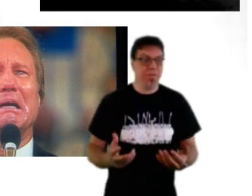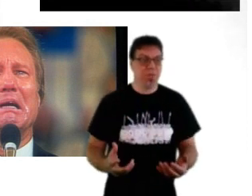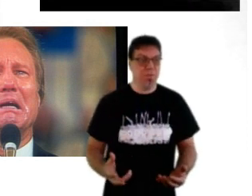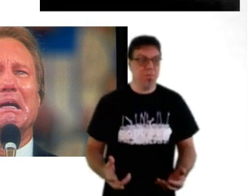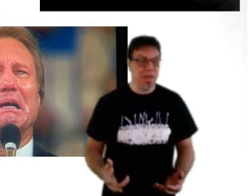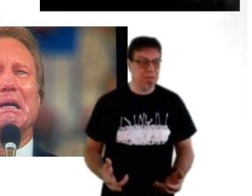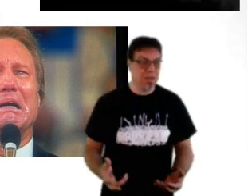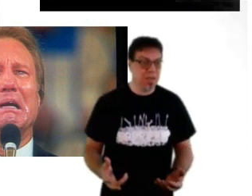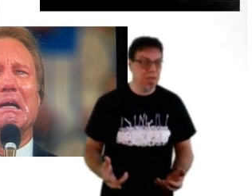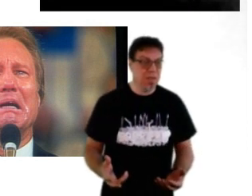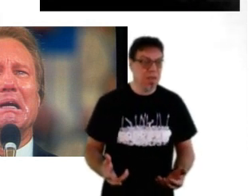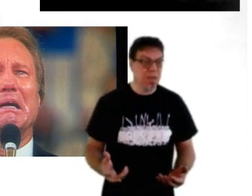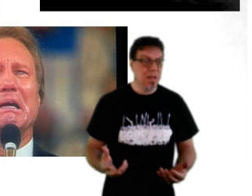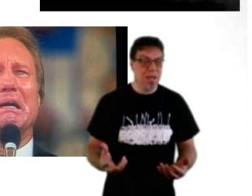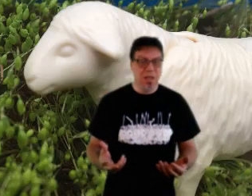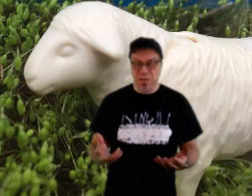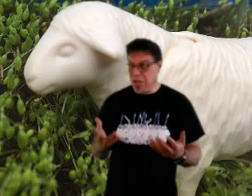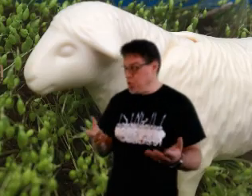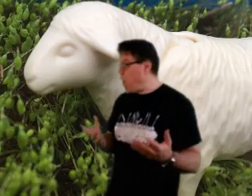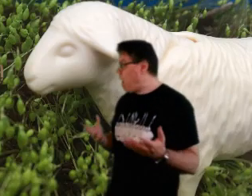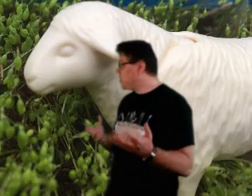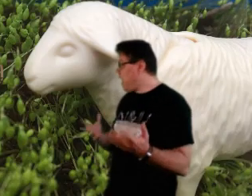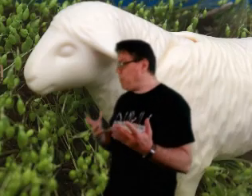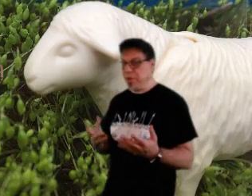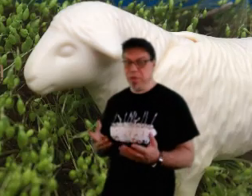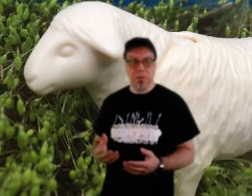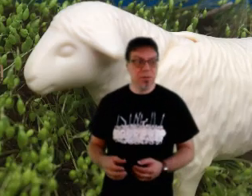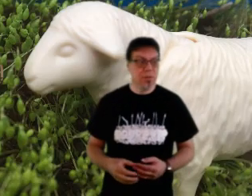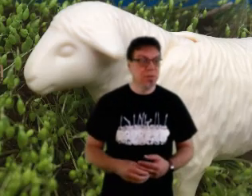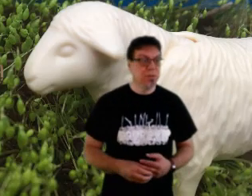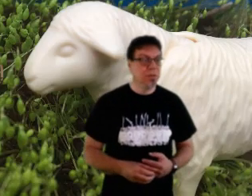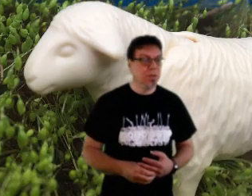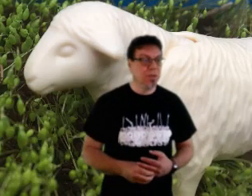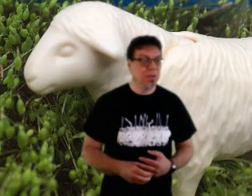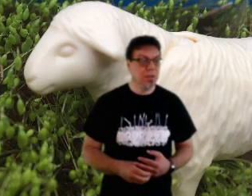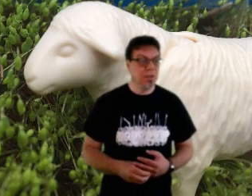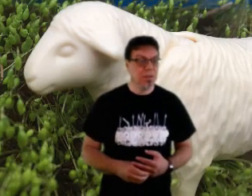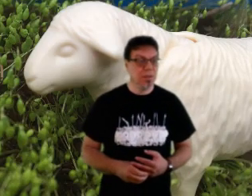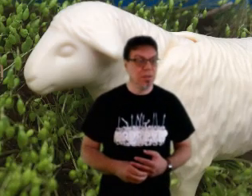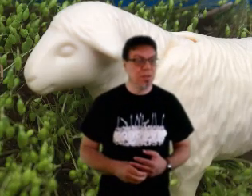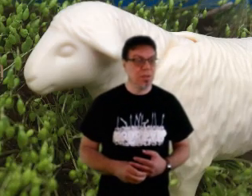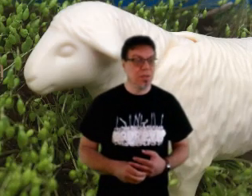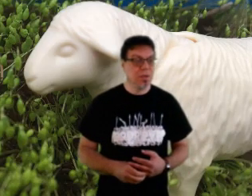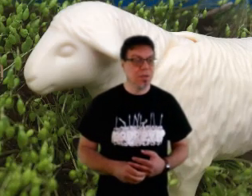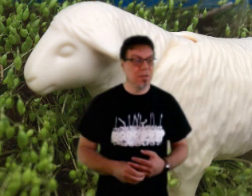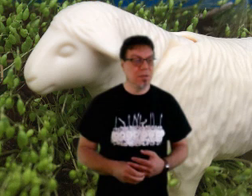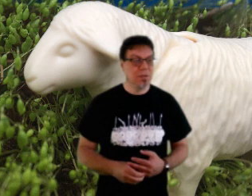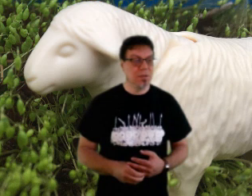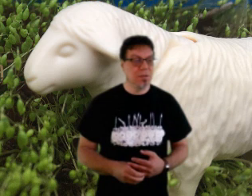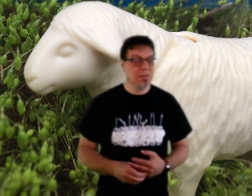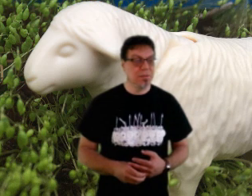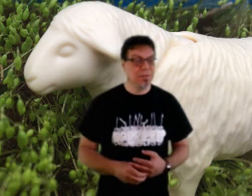I have to admit that you are a shepherd. If I am a shepherd, I